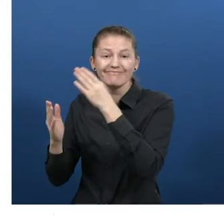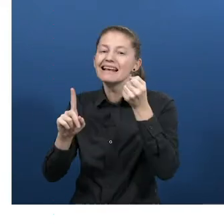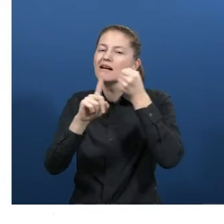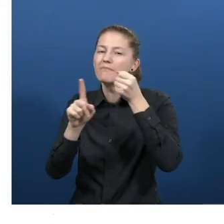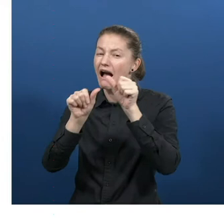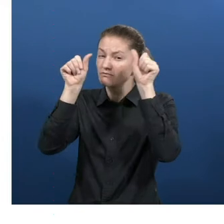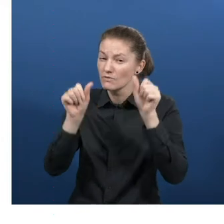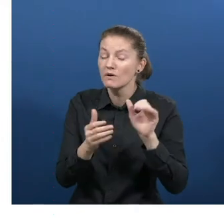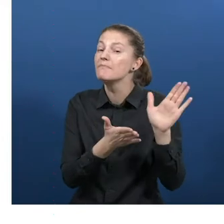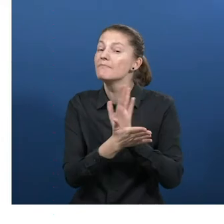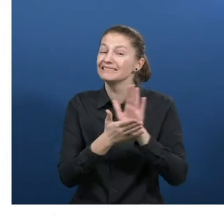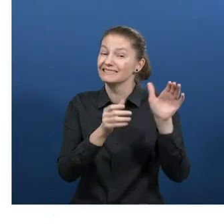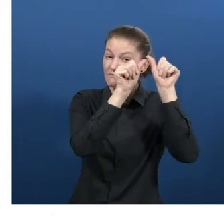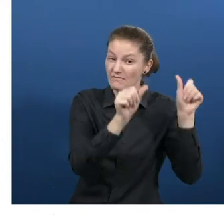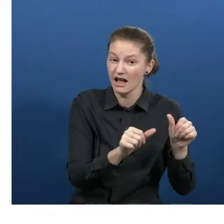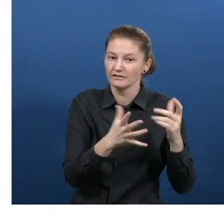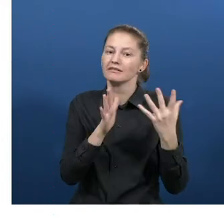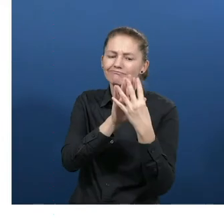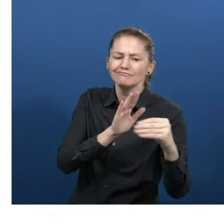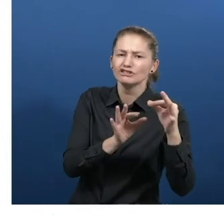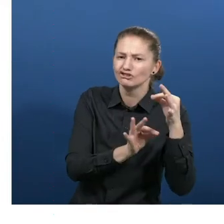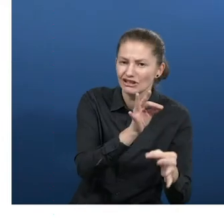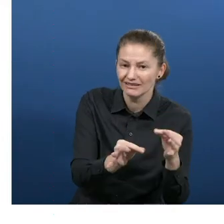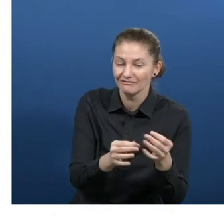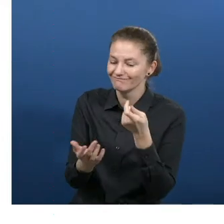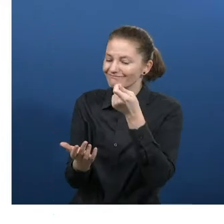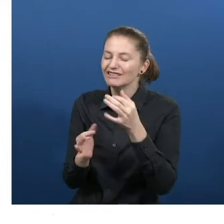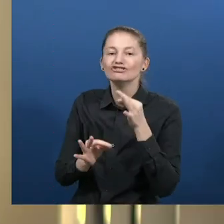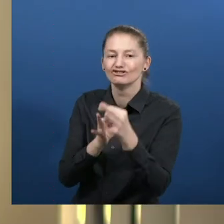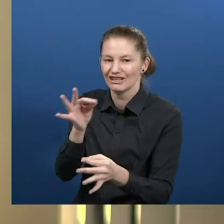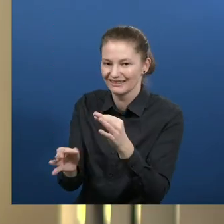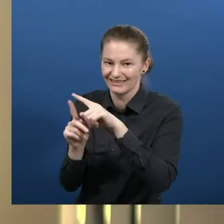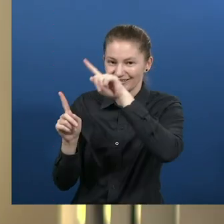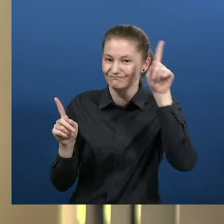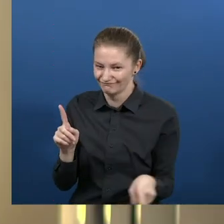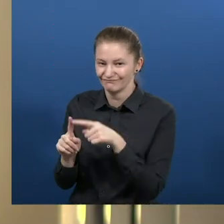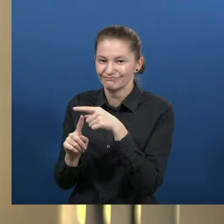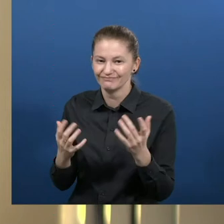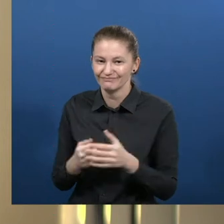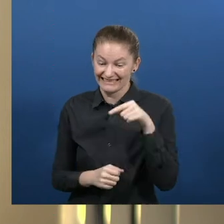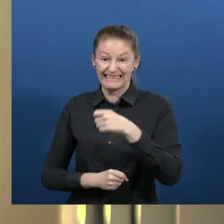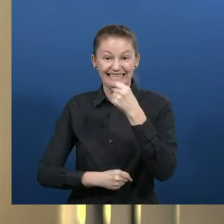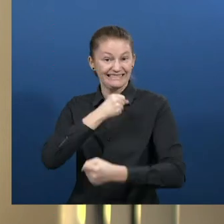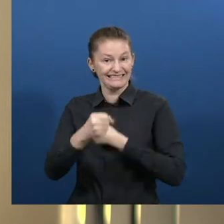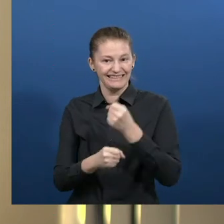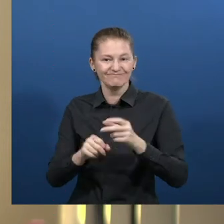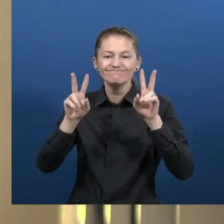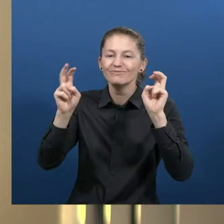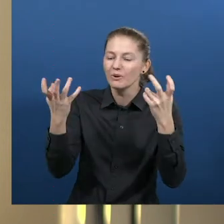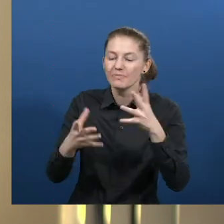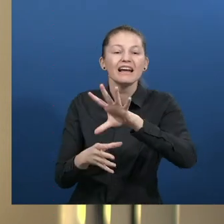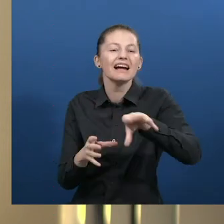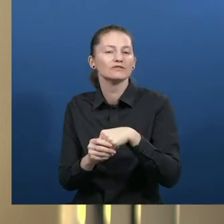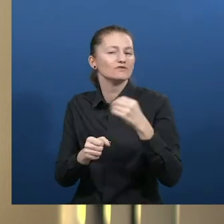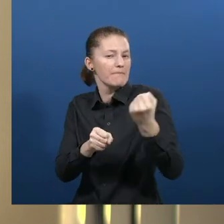and financing strategies. This year, the topic is inclusive employment. So obviously, they're all working in very